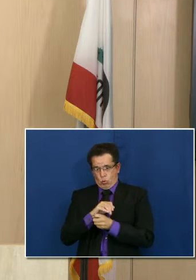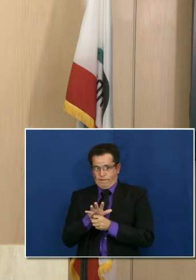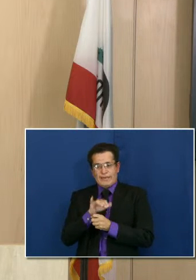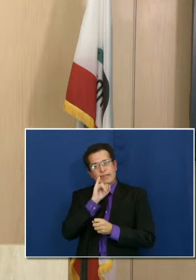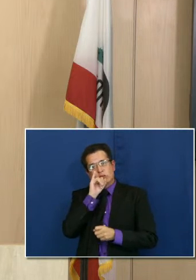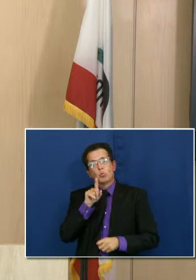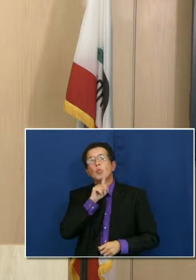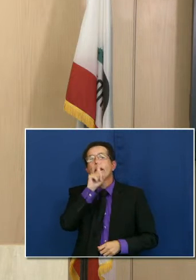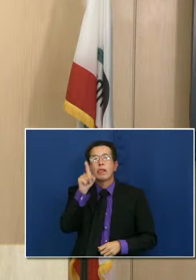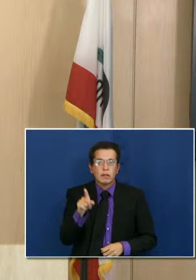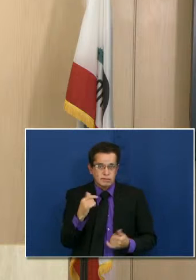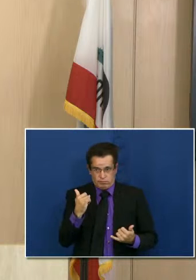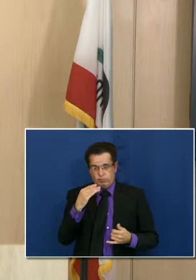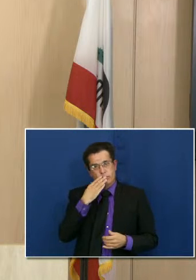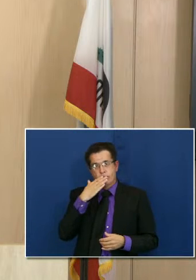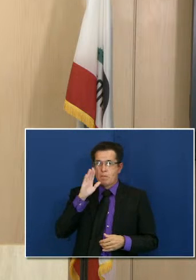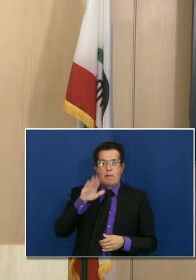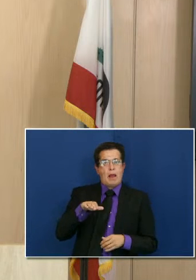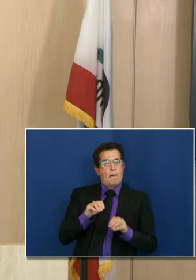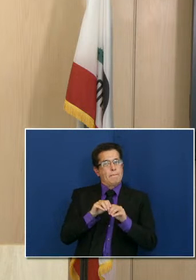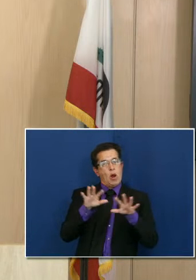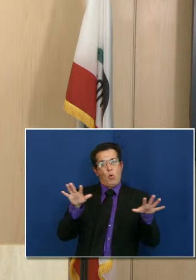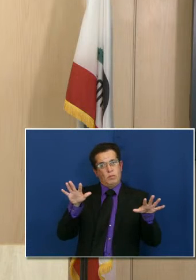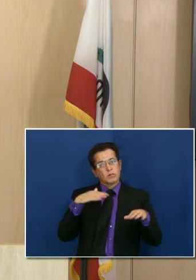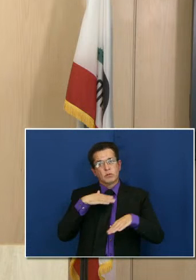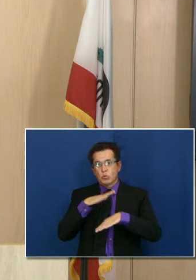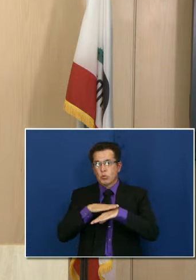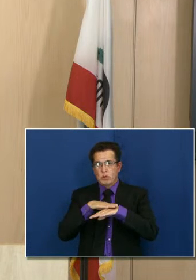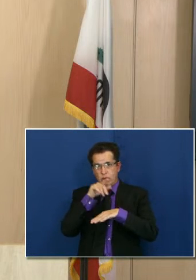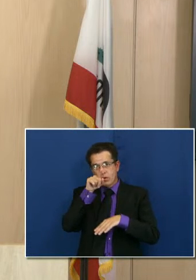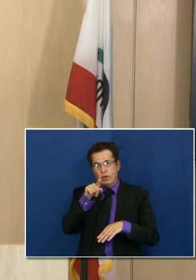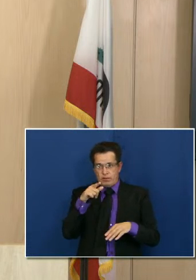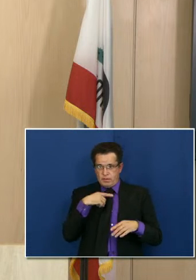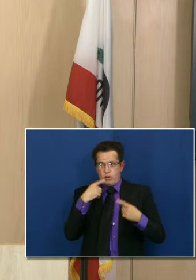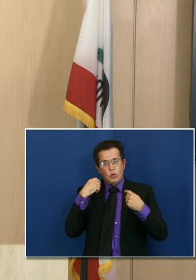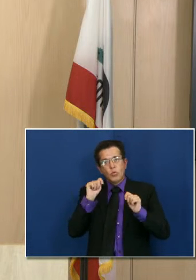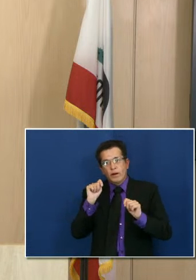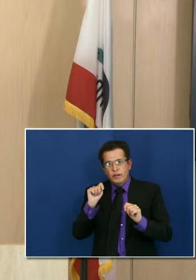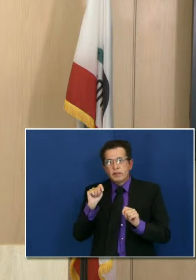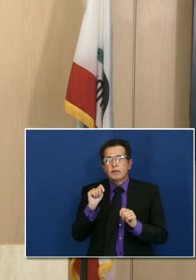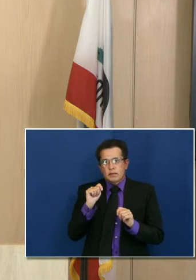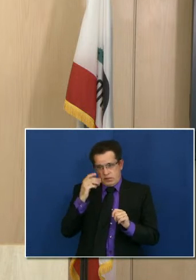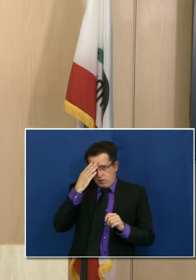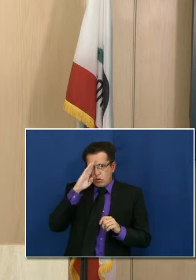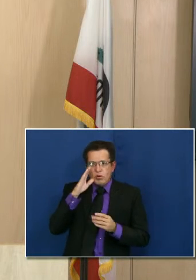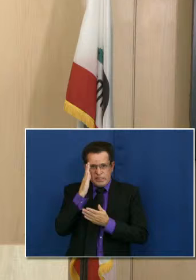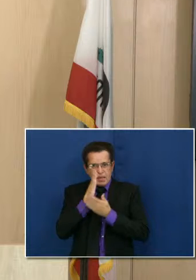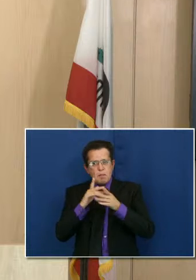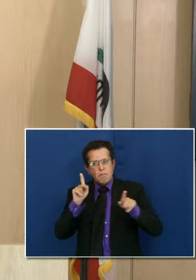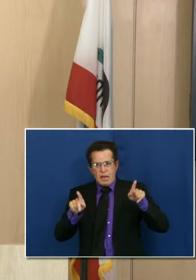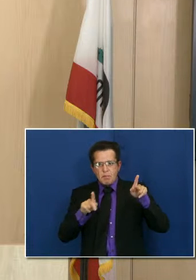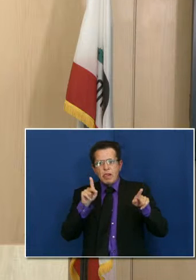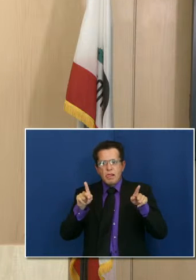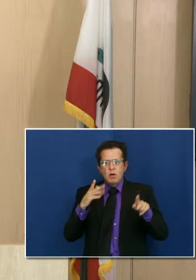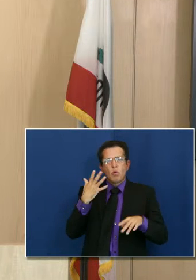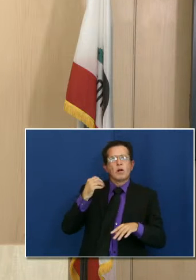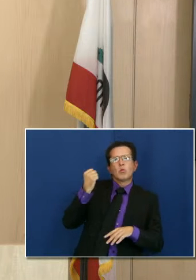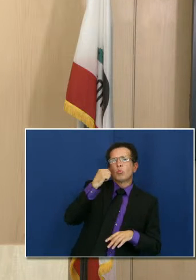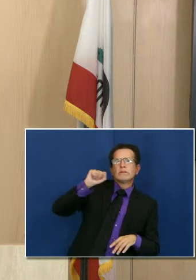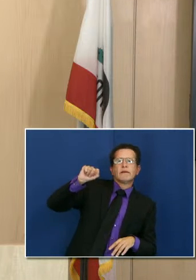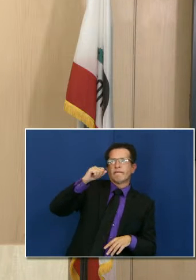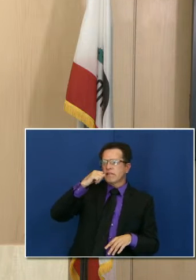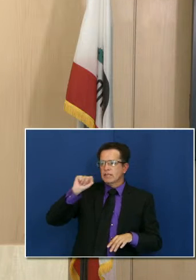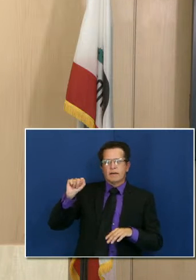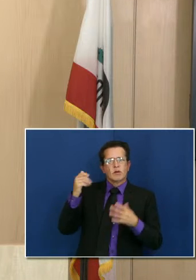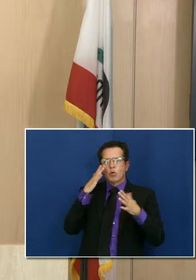Despite everything we are going through, we continue to face pockets of resistance to things that we know work, like utilizing the face covering